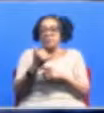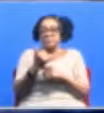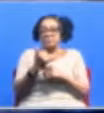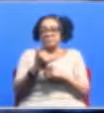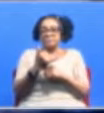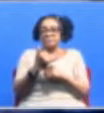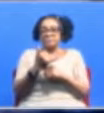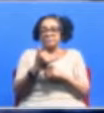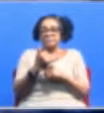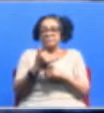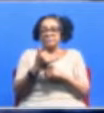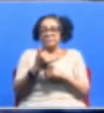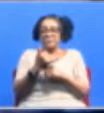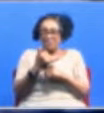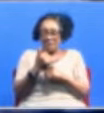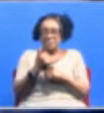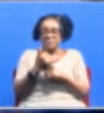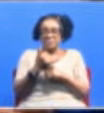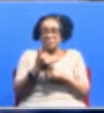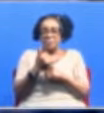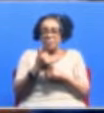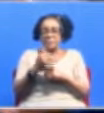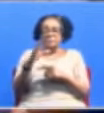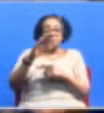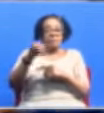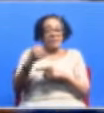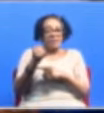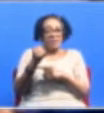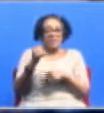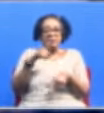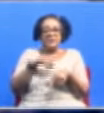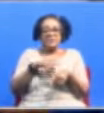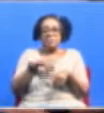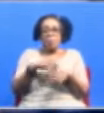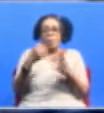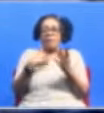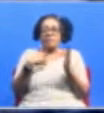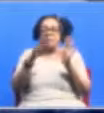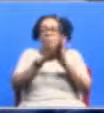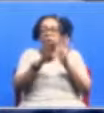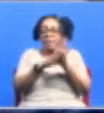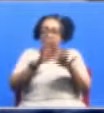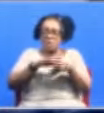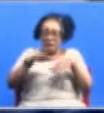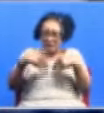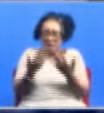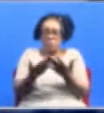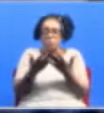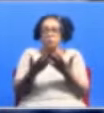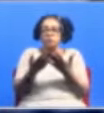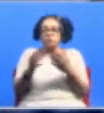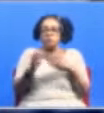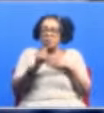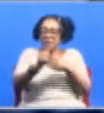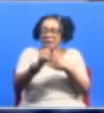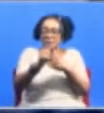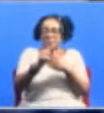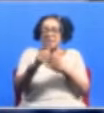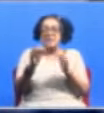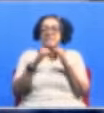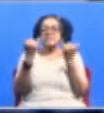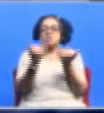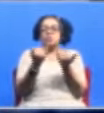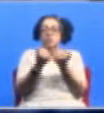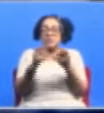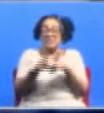come home to roost for the CJ. Because when you don't have a program on how to run an institution like this, these problems will